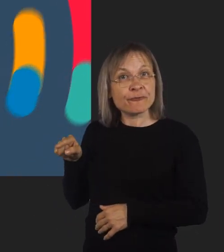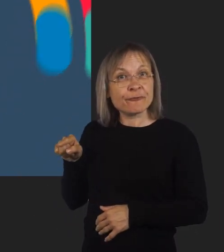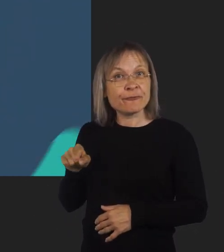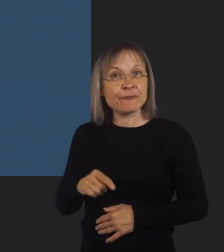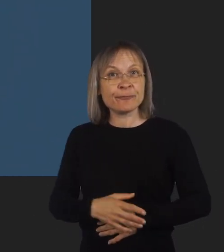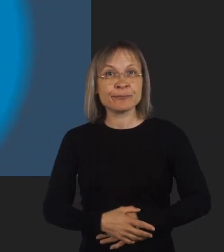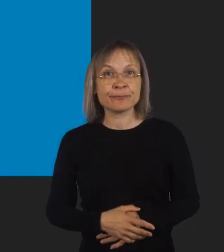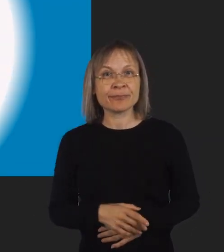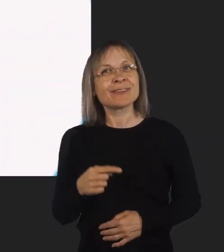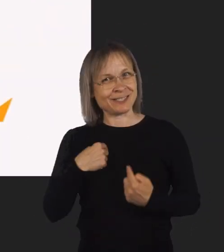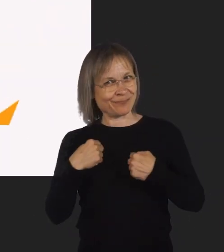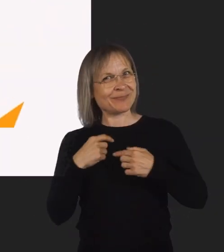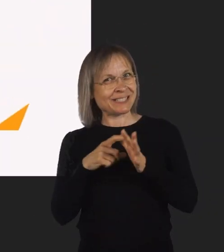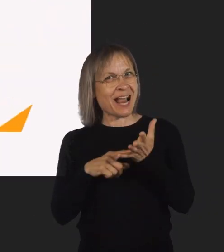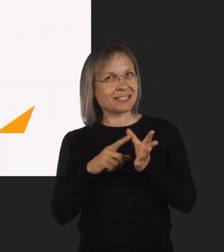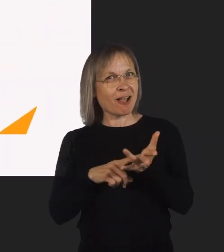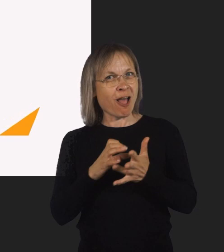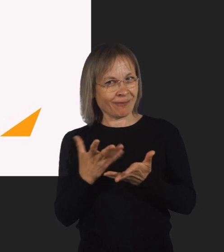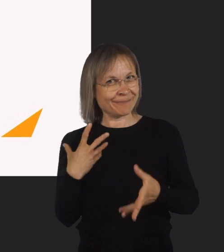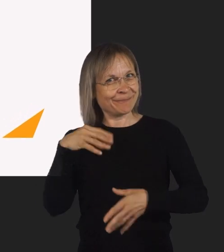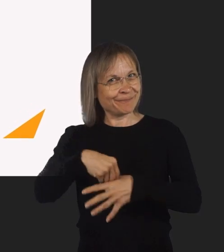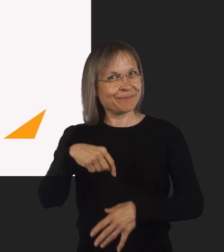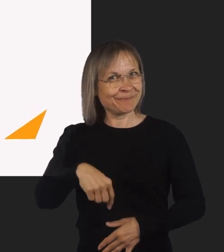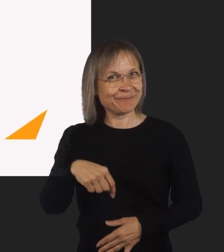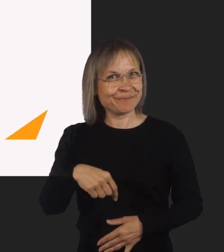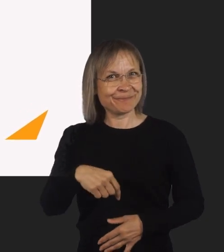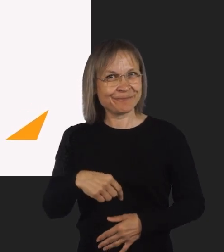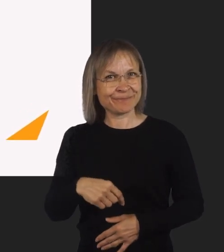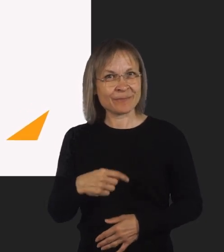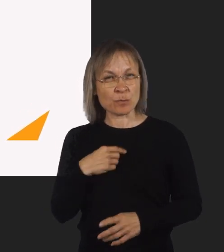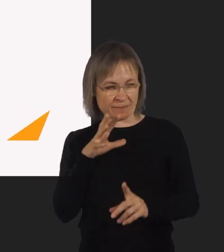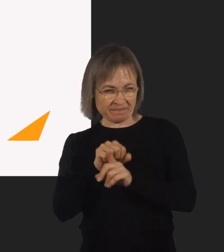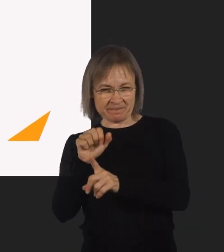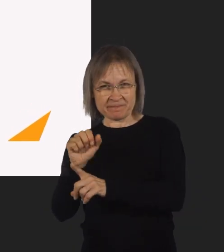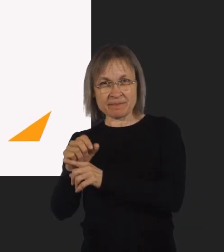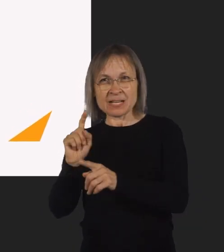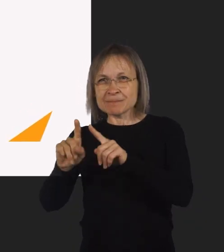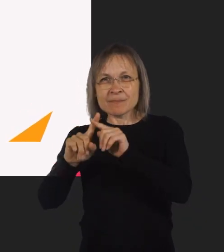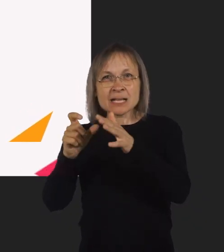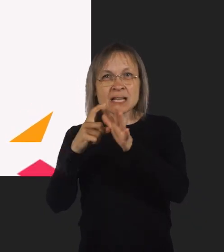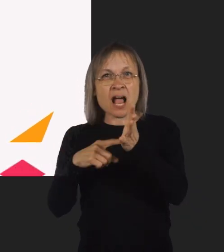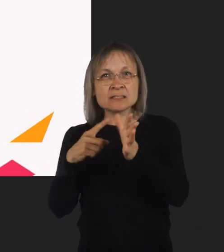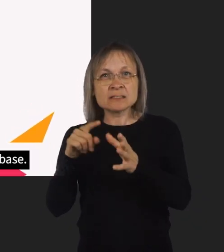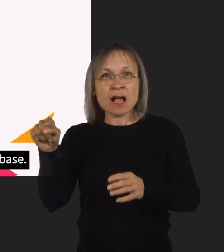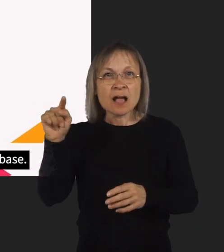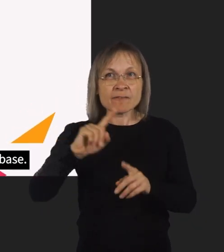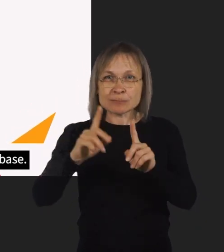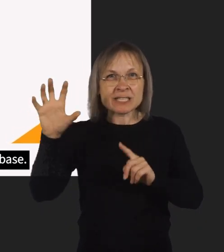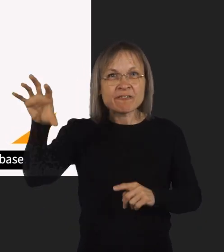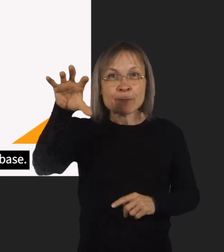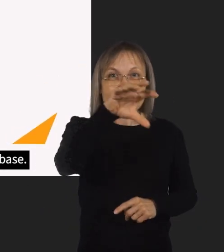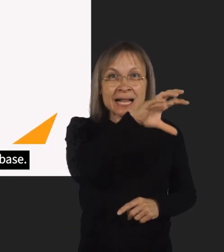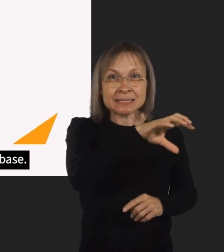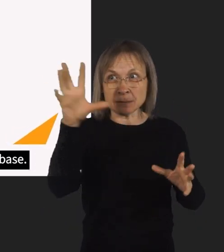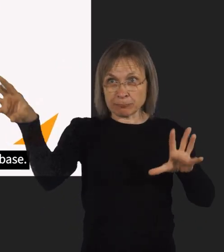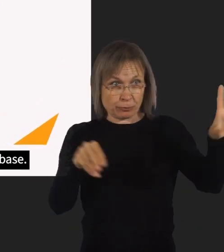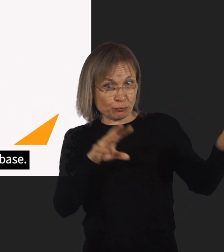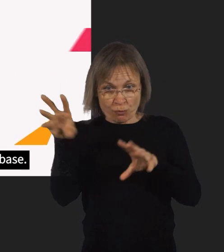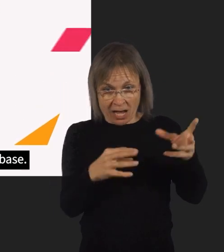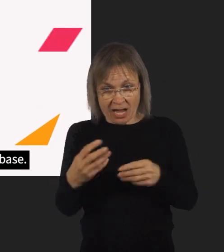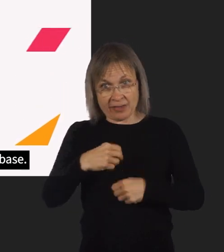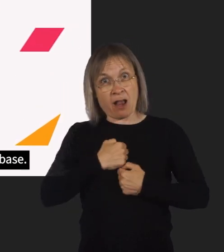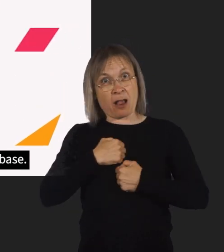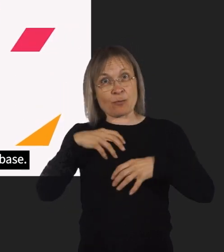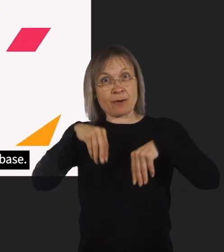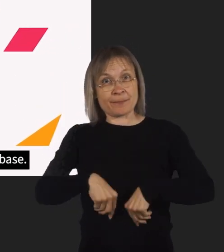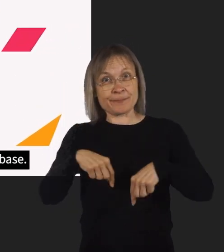people. This is where DataLoch comes in. We identify available datasets from numerous locations and